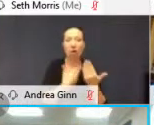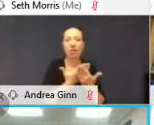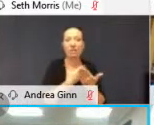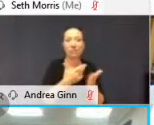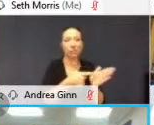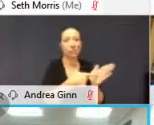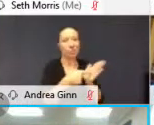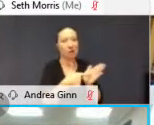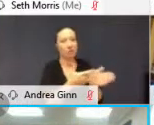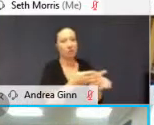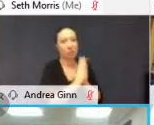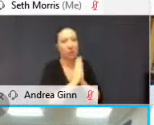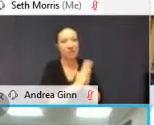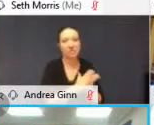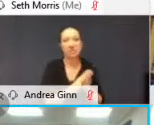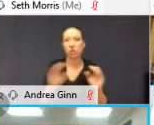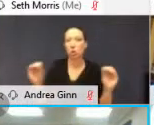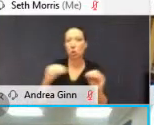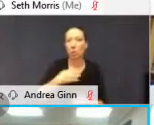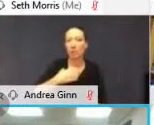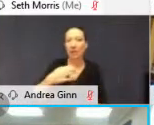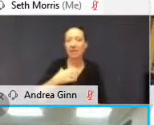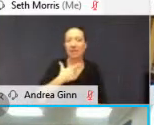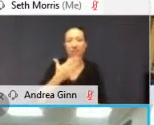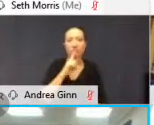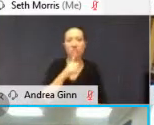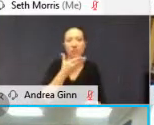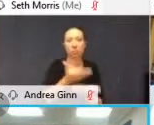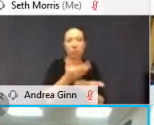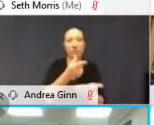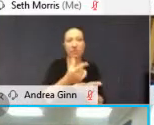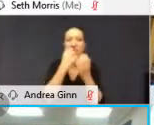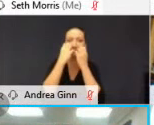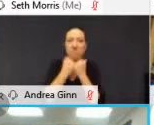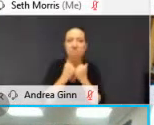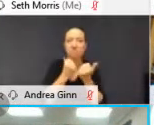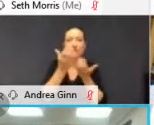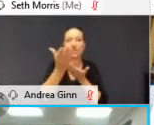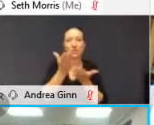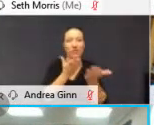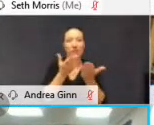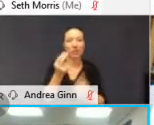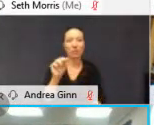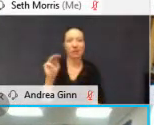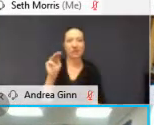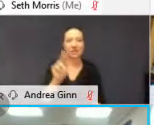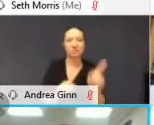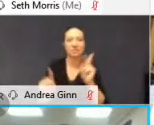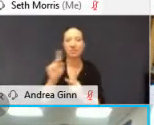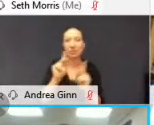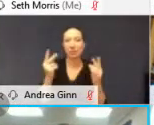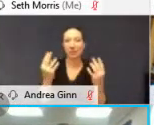complaint, and I think have really shown how much they care about serving New Mexicans during this time as well.